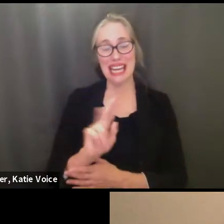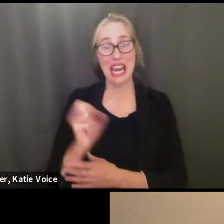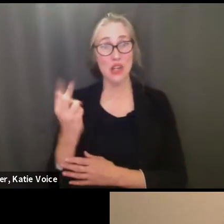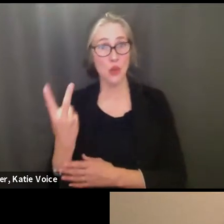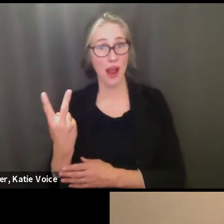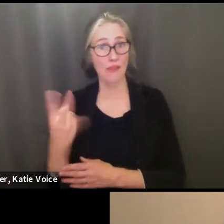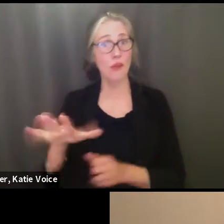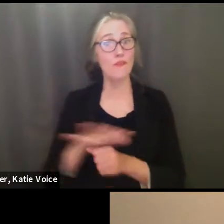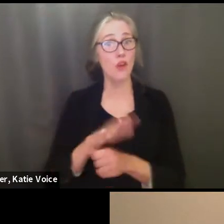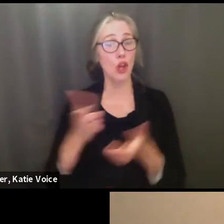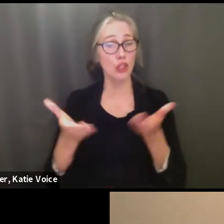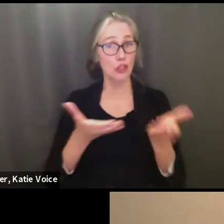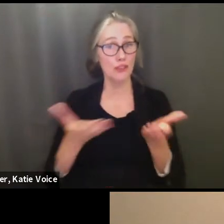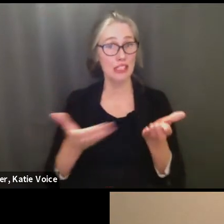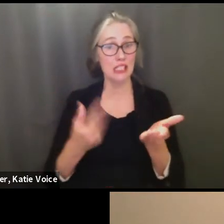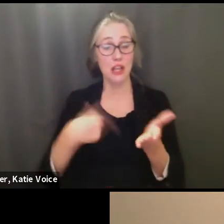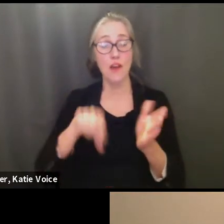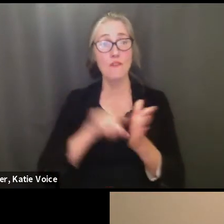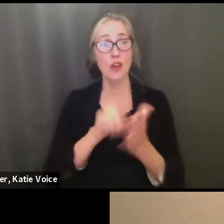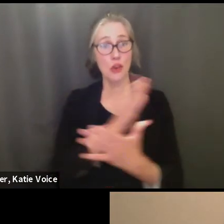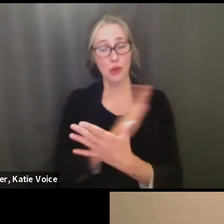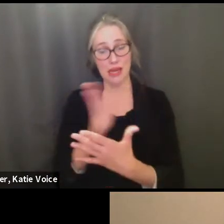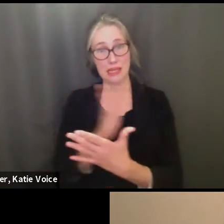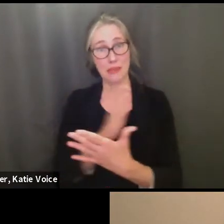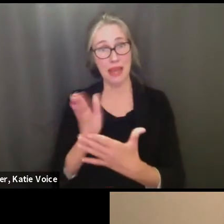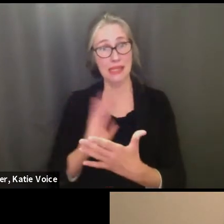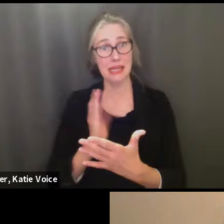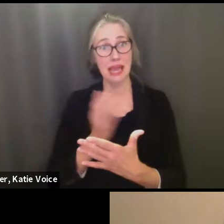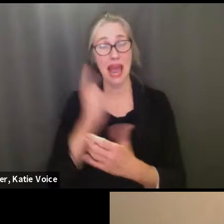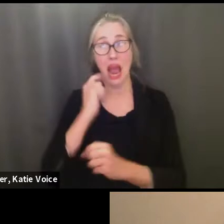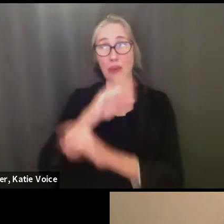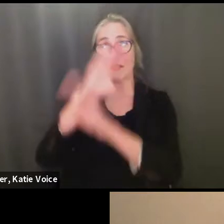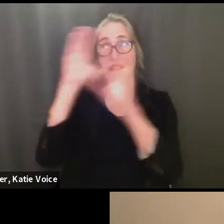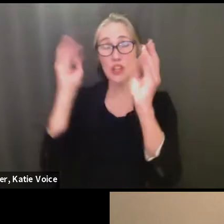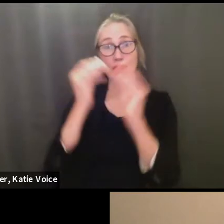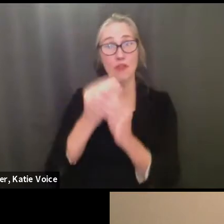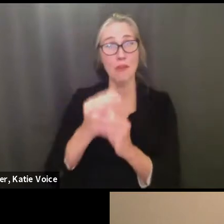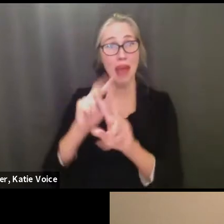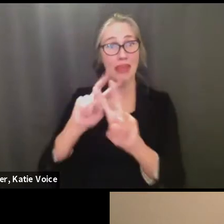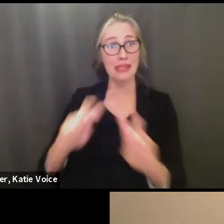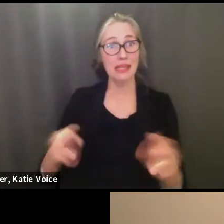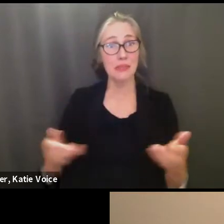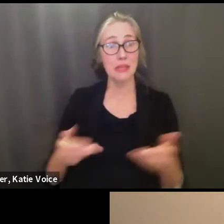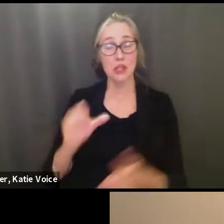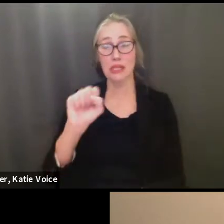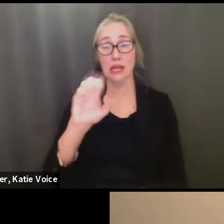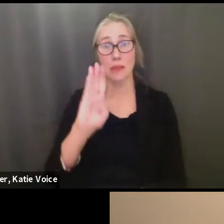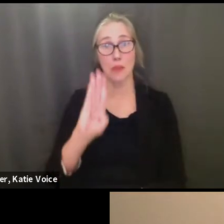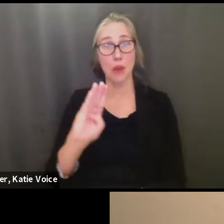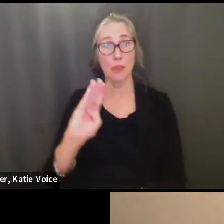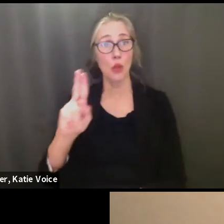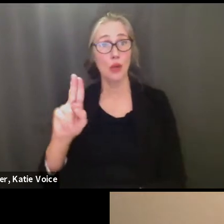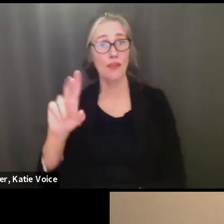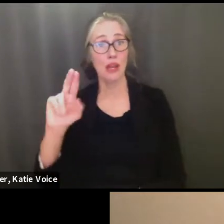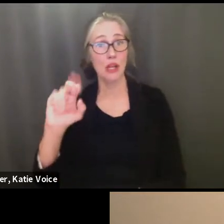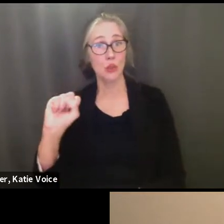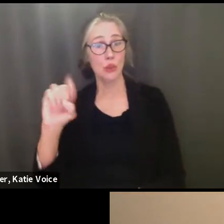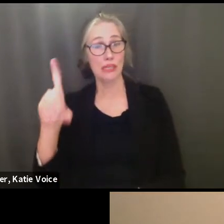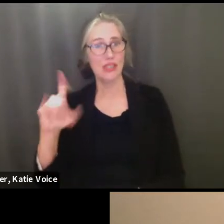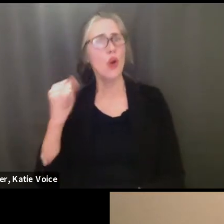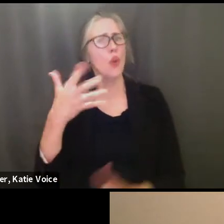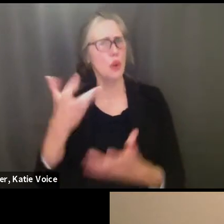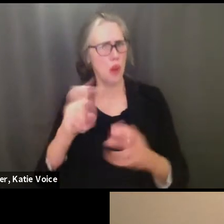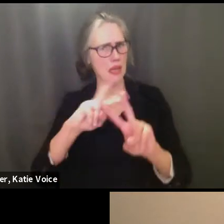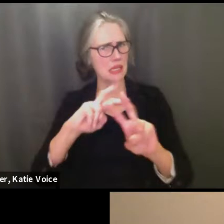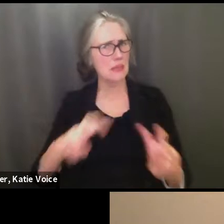span and letting you know that our vision for math assessment in Santa Barbara Unified is an assessment program that